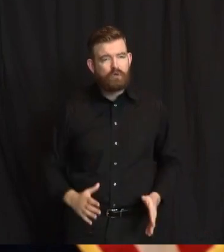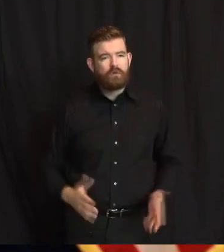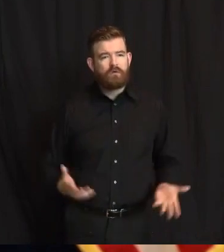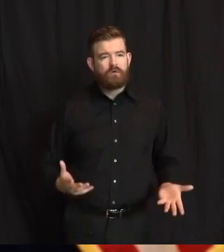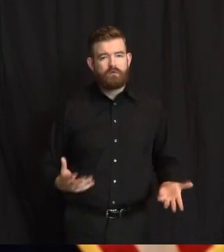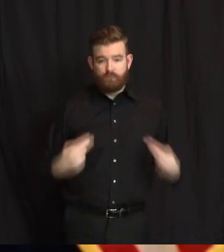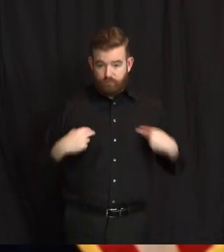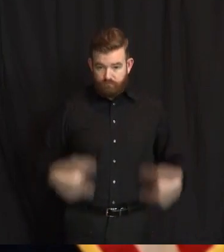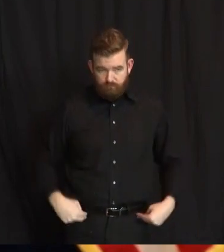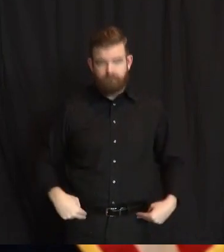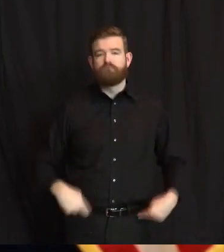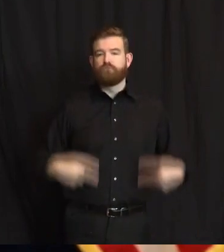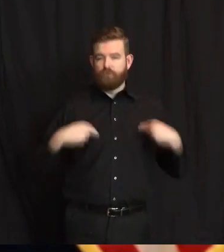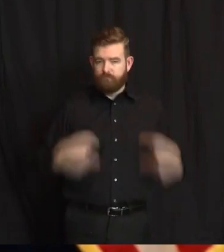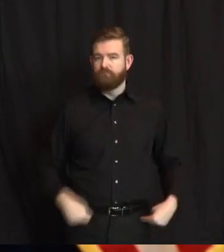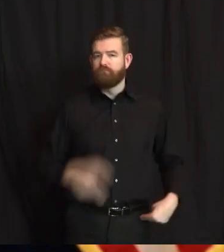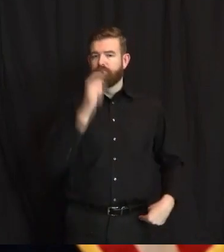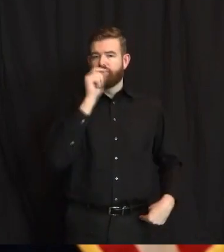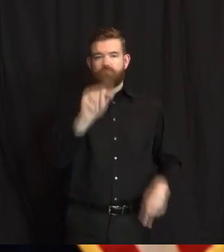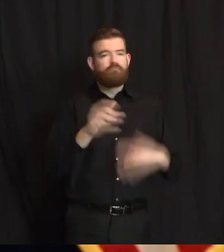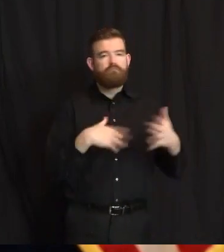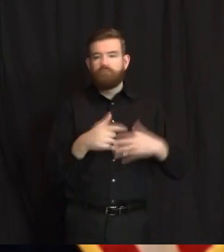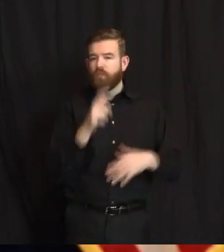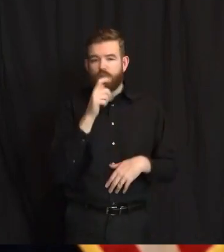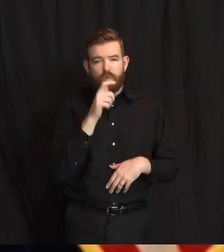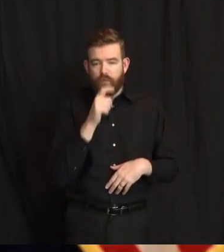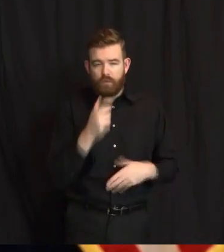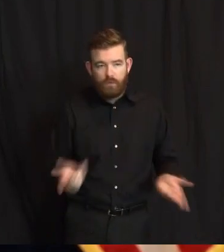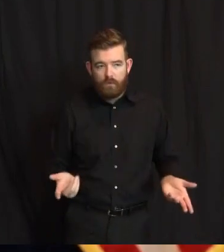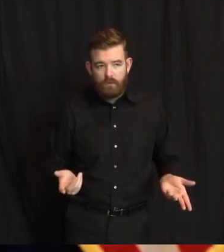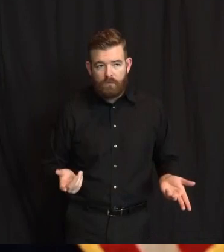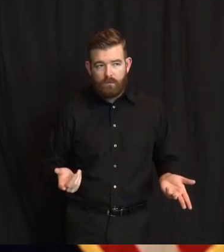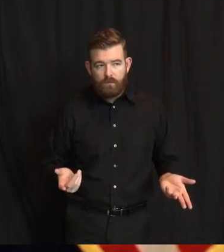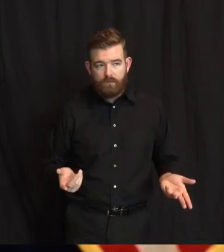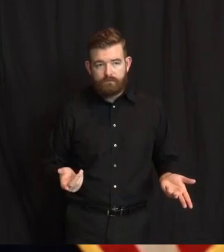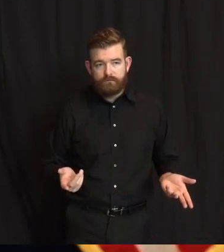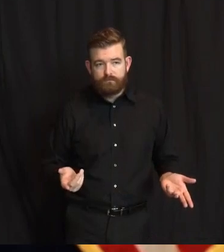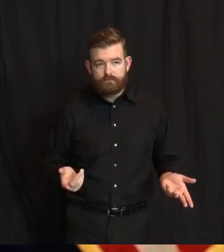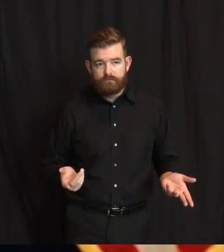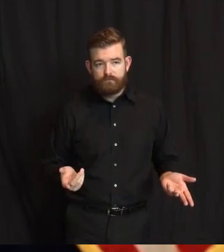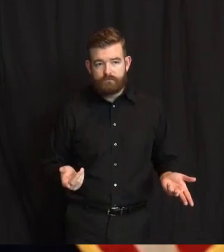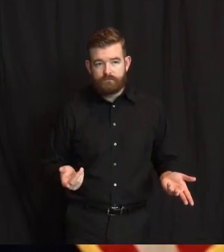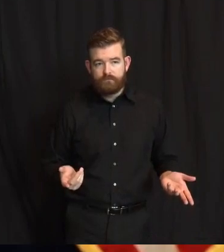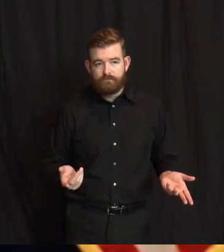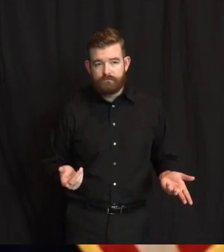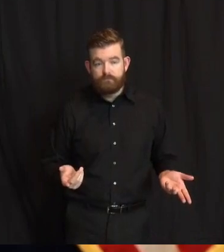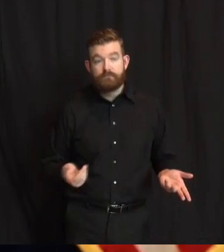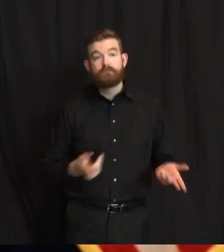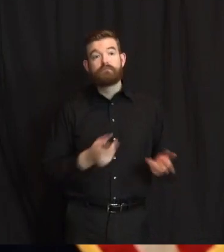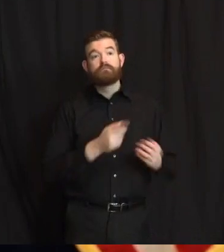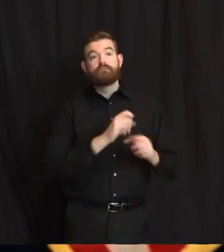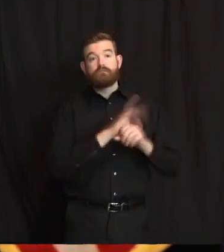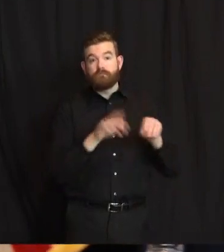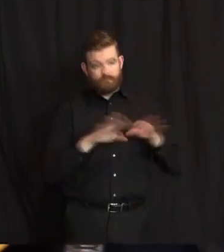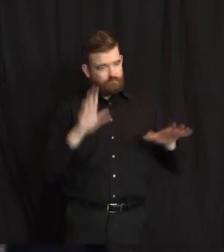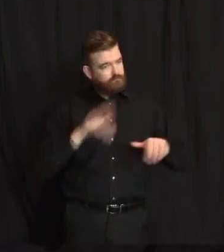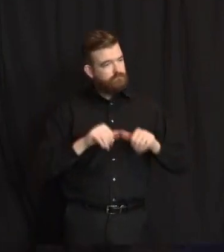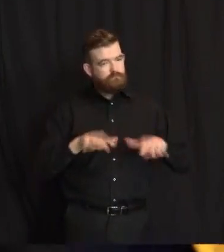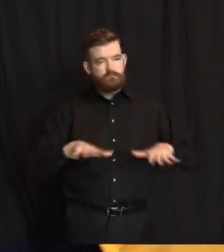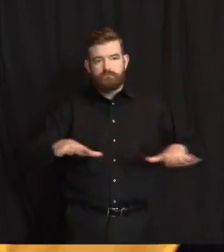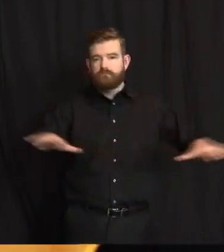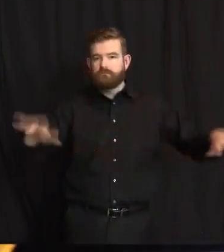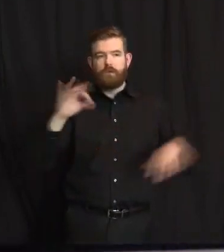cold-blooded answer is we don't break the back of this virus unless we bring all of us along, not just most of us. Marcus, real quick if you could. So, first